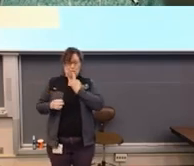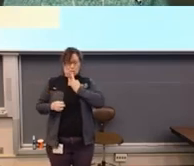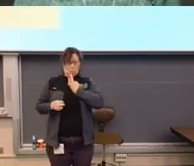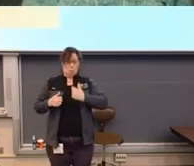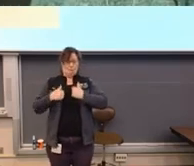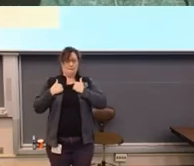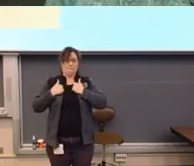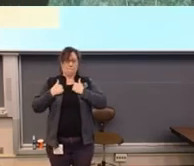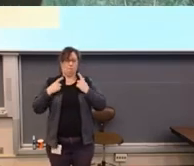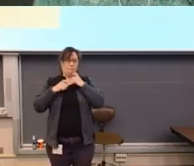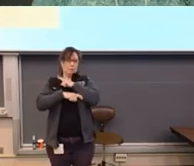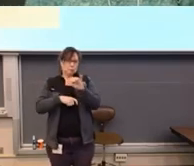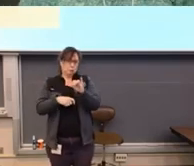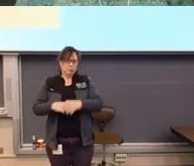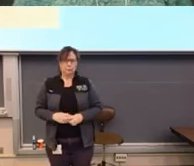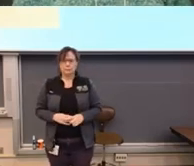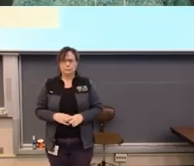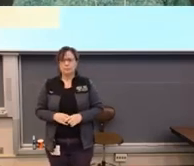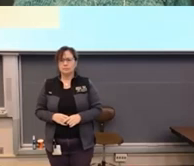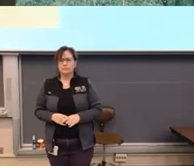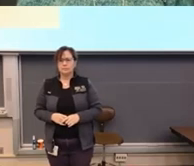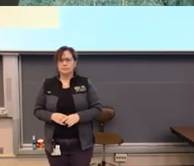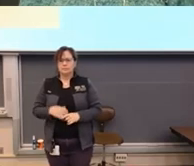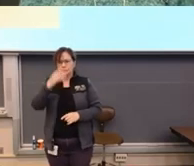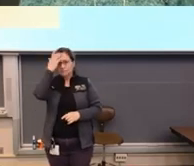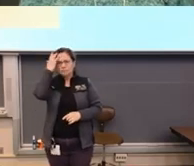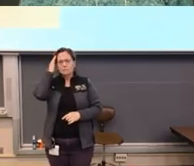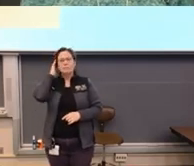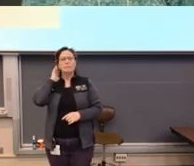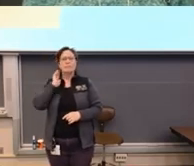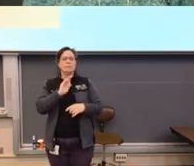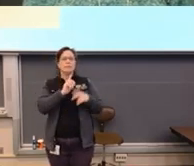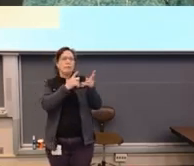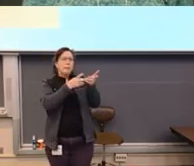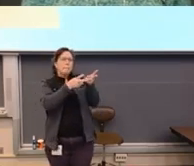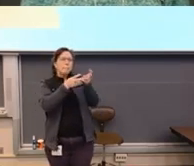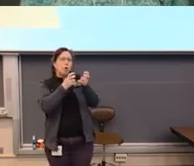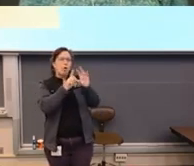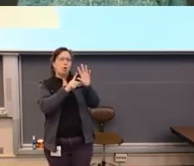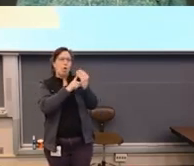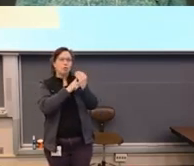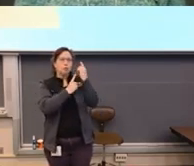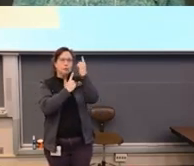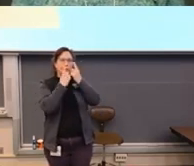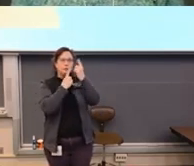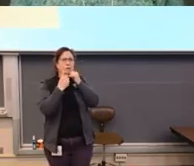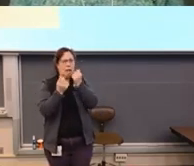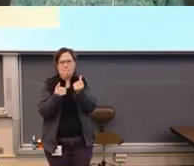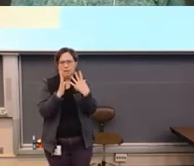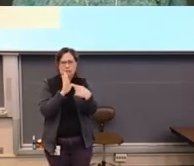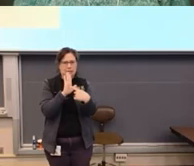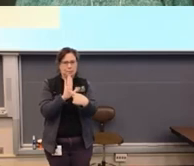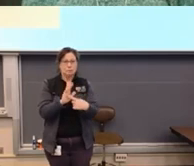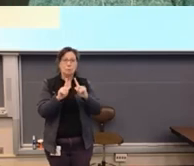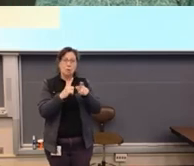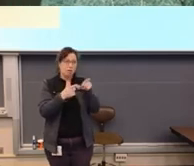complicated. So there are not a lot of examples of cultural considerations, but believe me, they are really